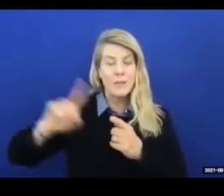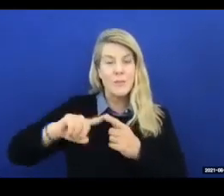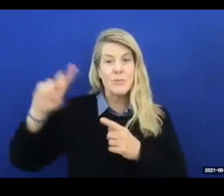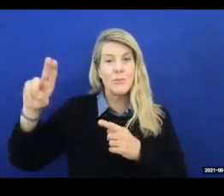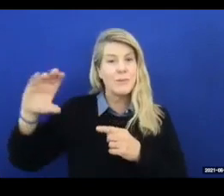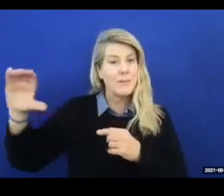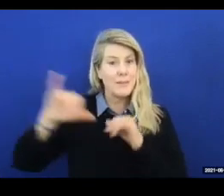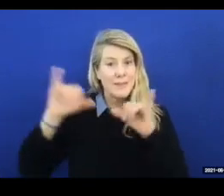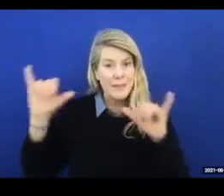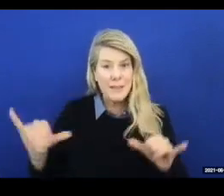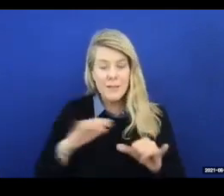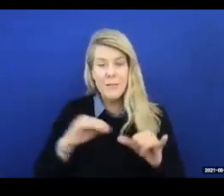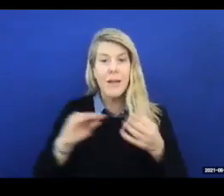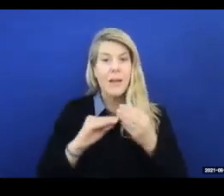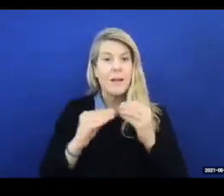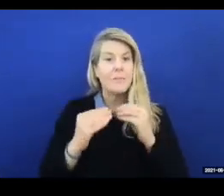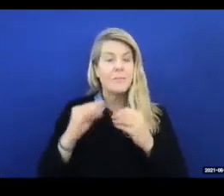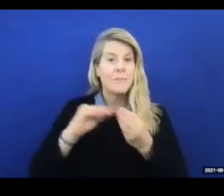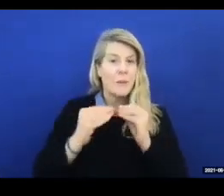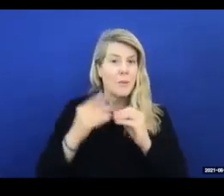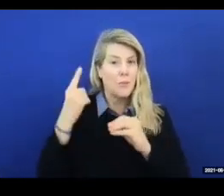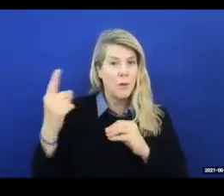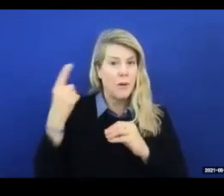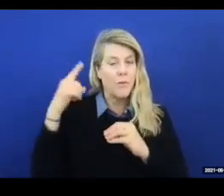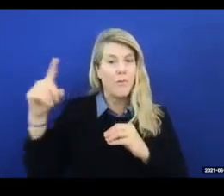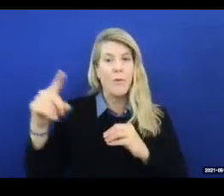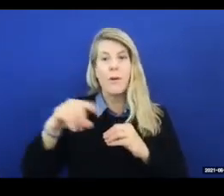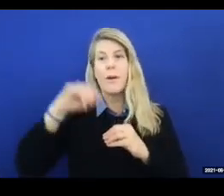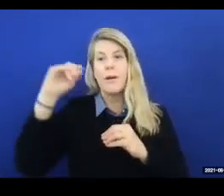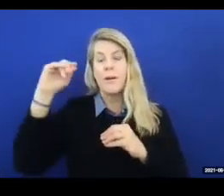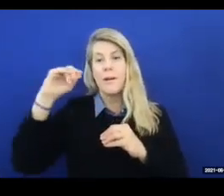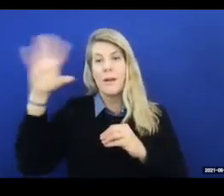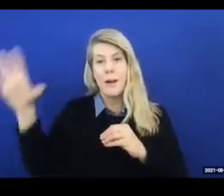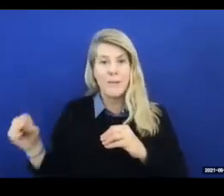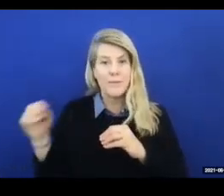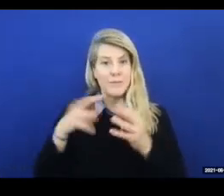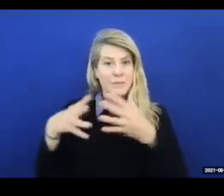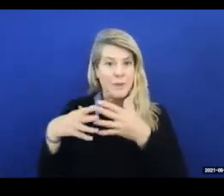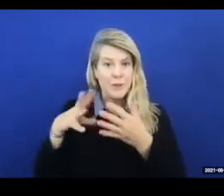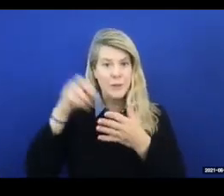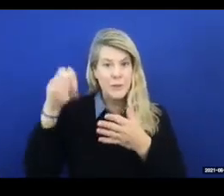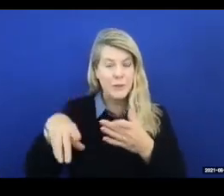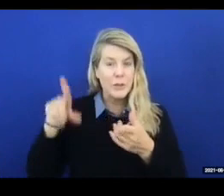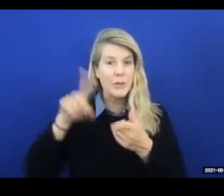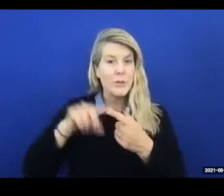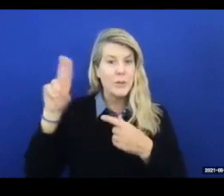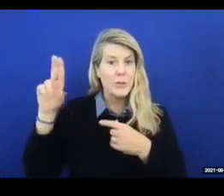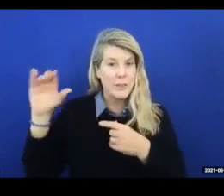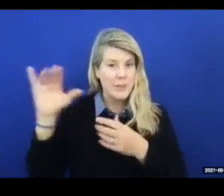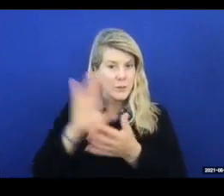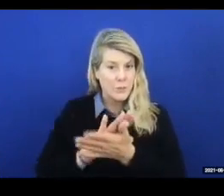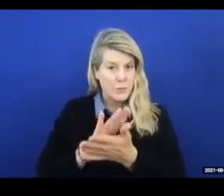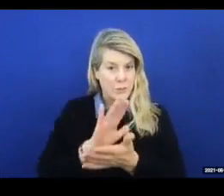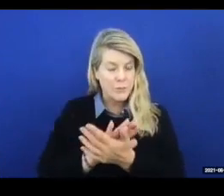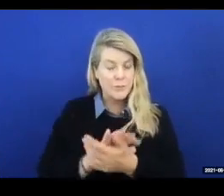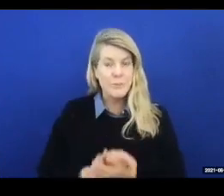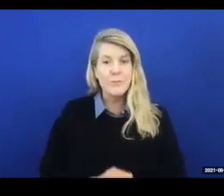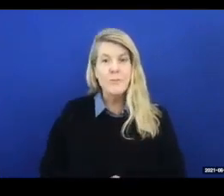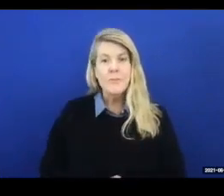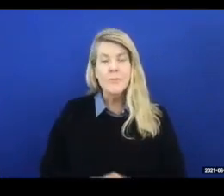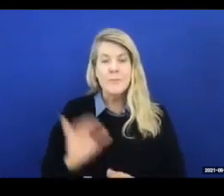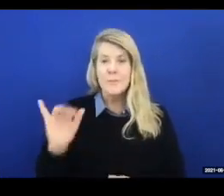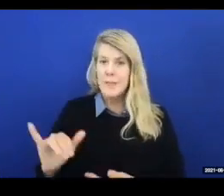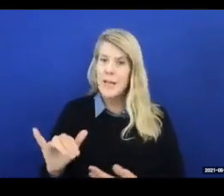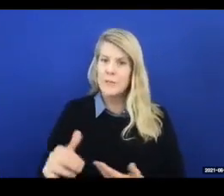system, and also the #1 transfer of African American students to the UC schools. This